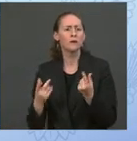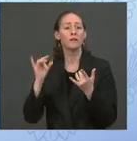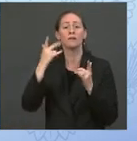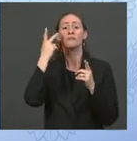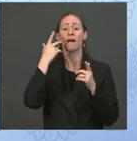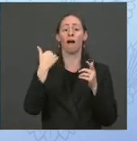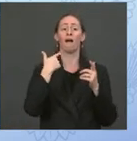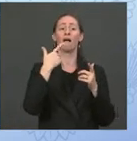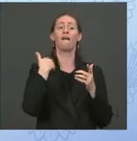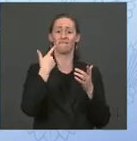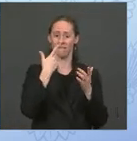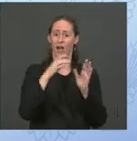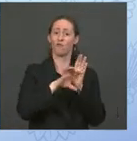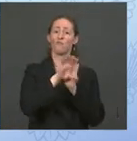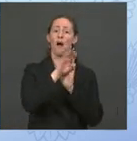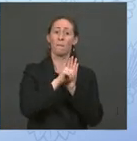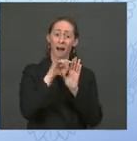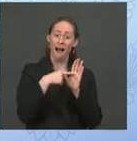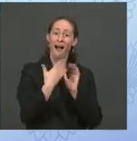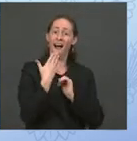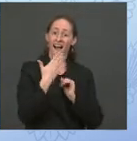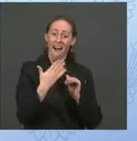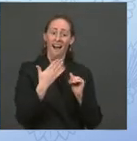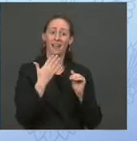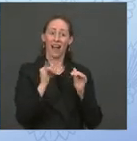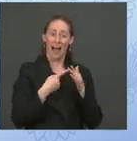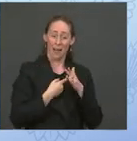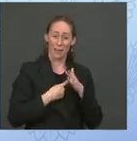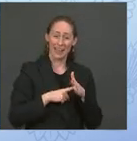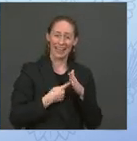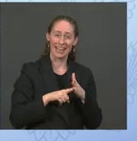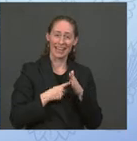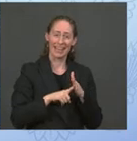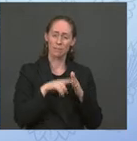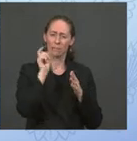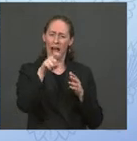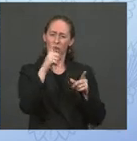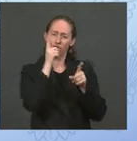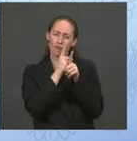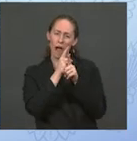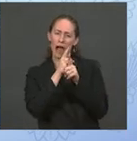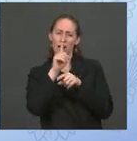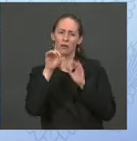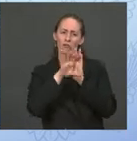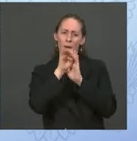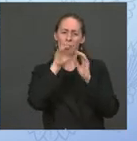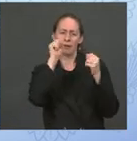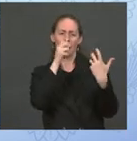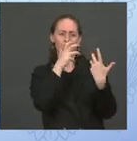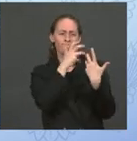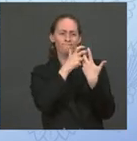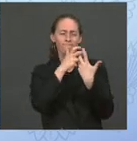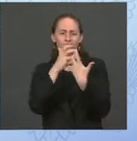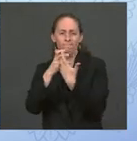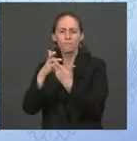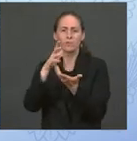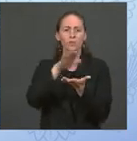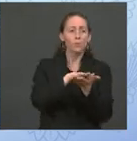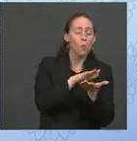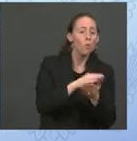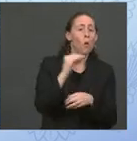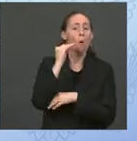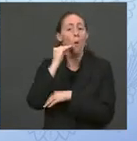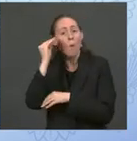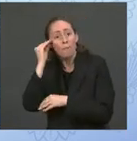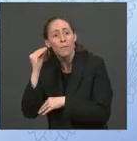of learning has to be a part of the fabric of our schools, our homes, and our communities. I dream of a world where we rally for the needs of